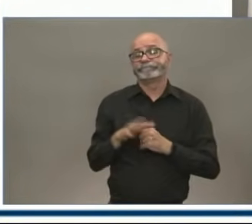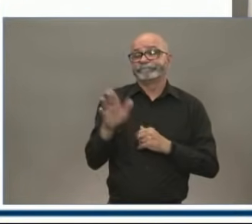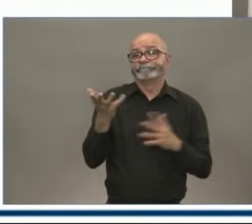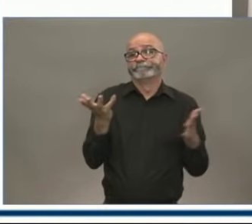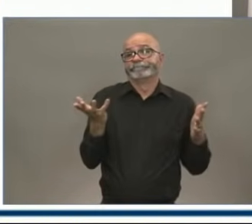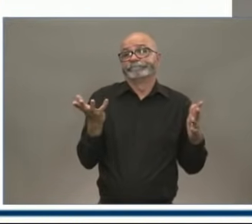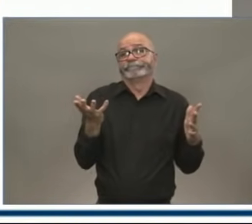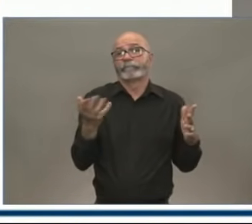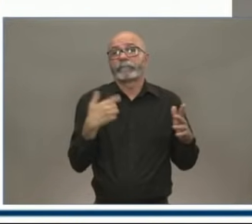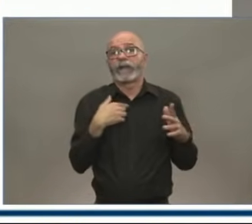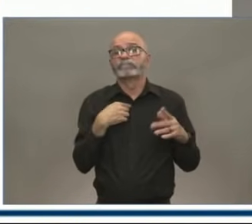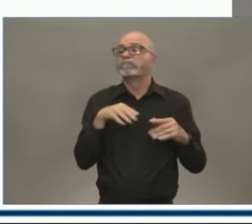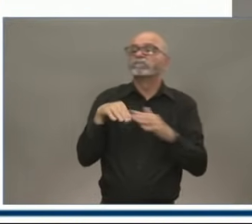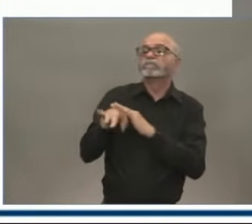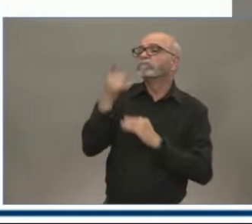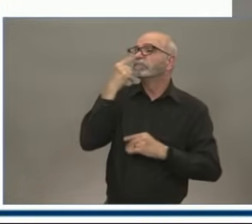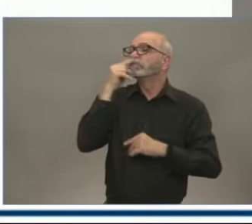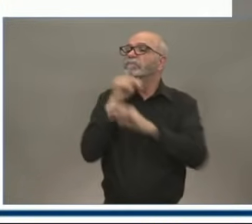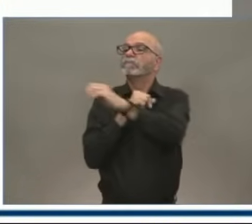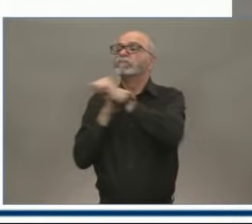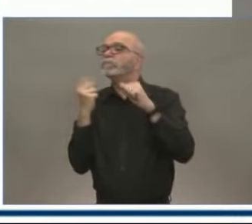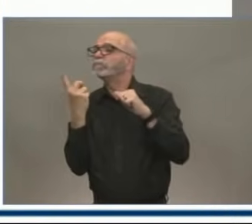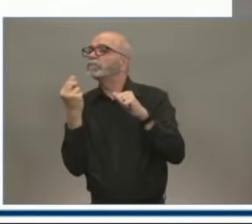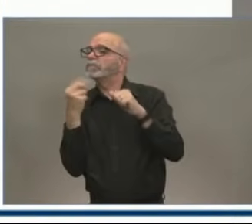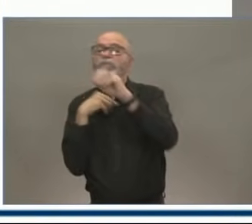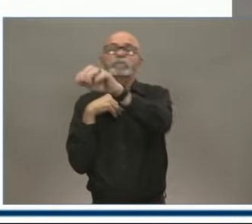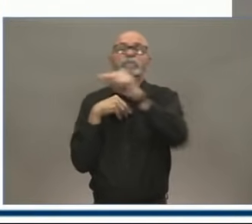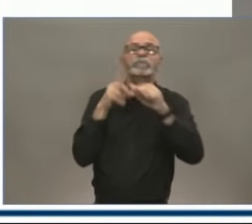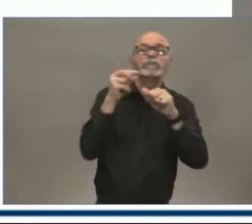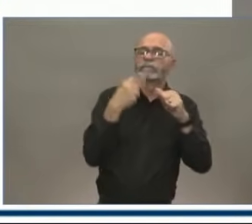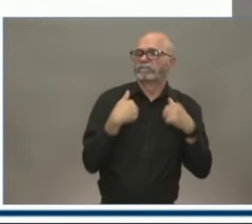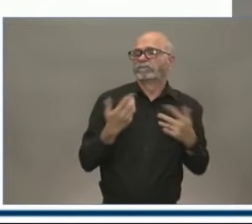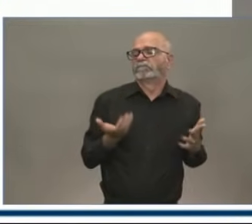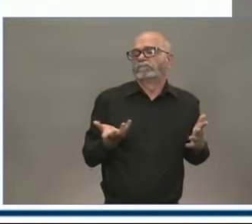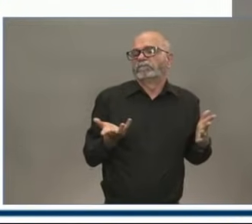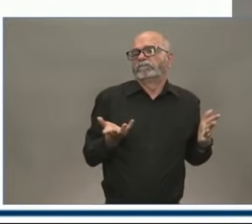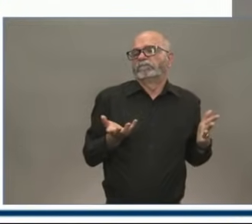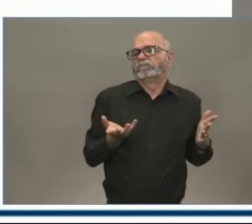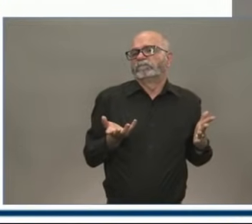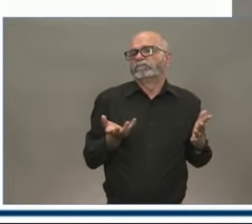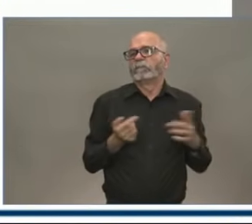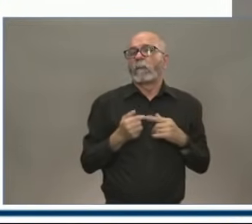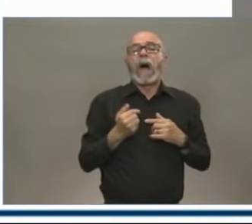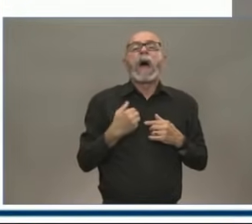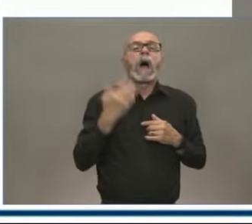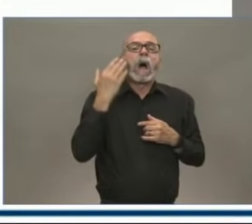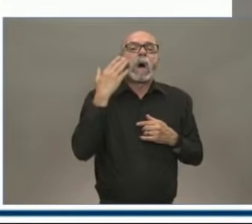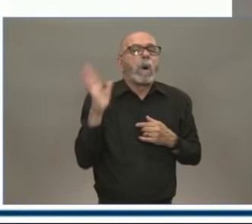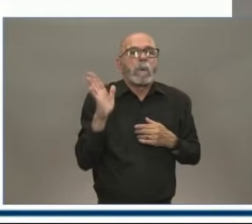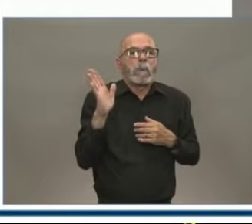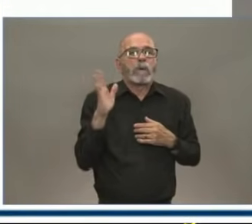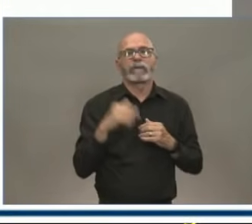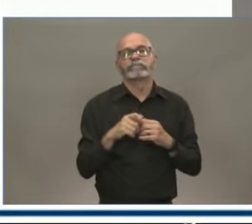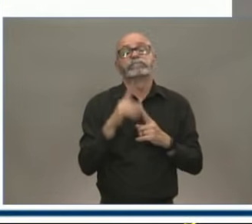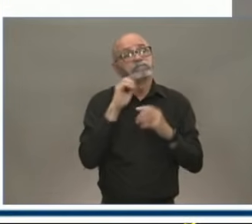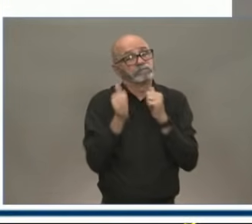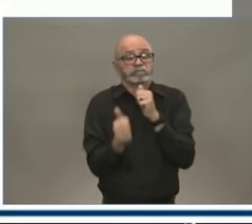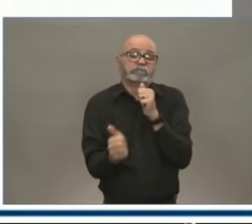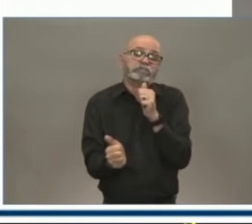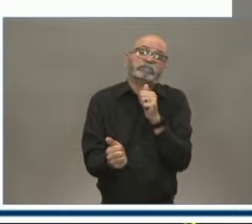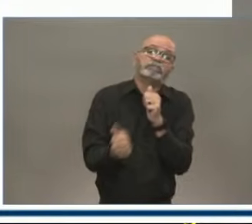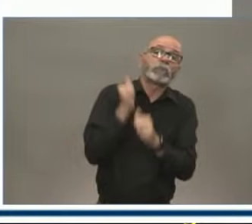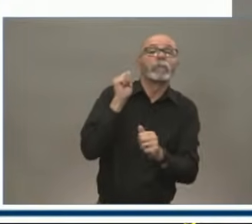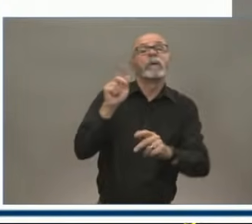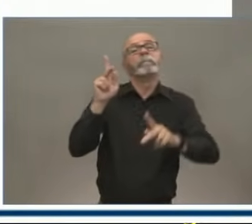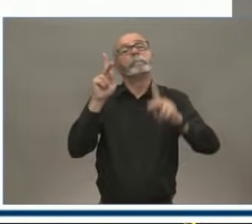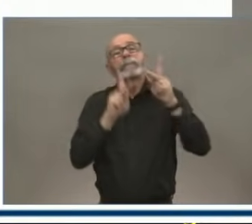individual care. The reality is that and I can't comment whether that's actually happening or not. The vast majority of people, in